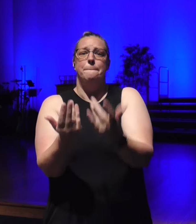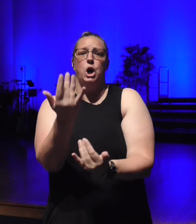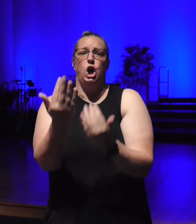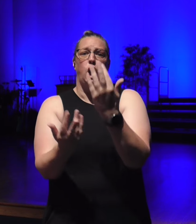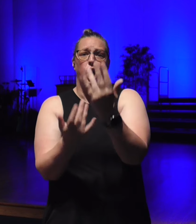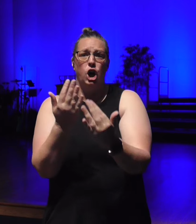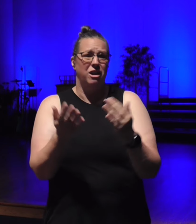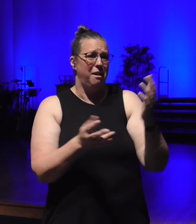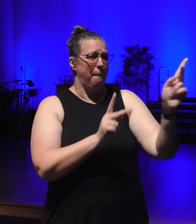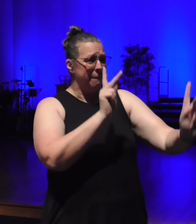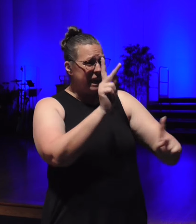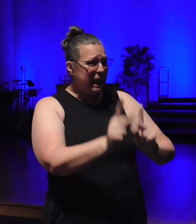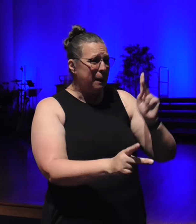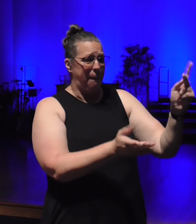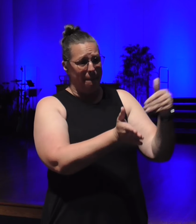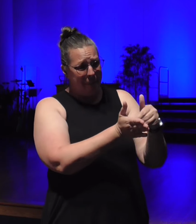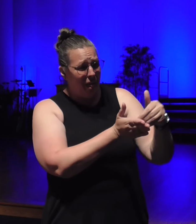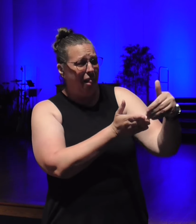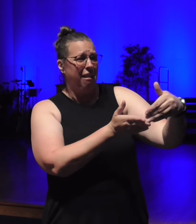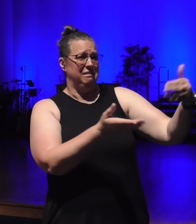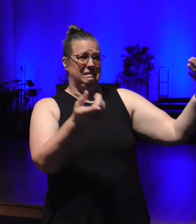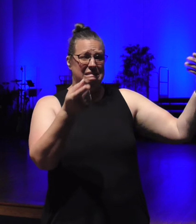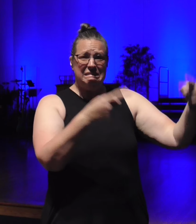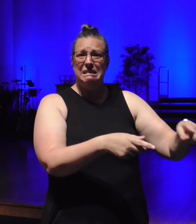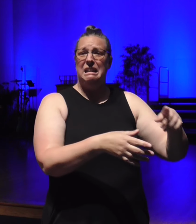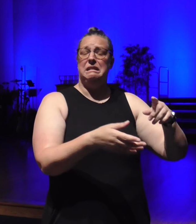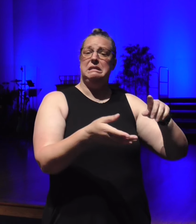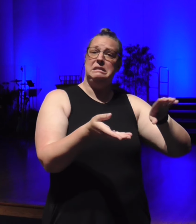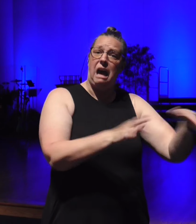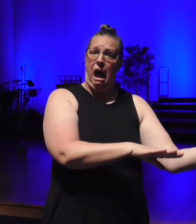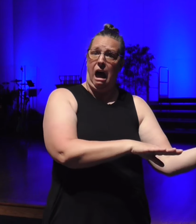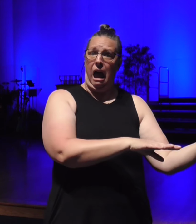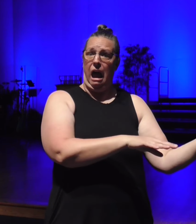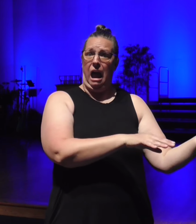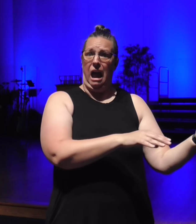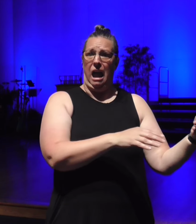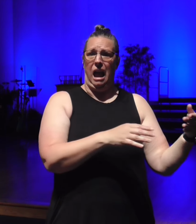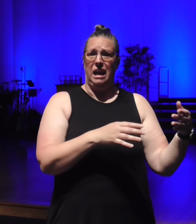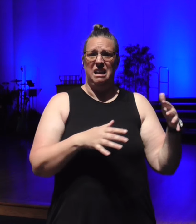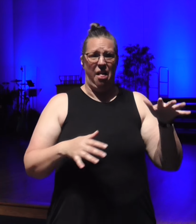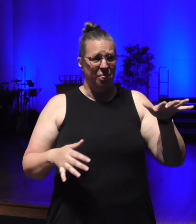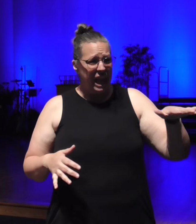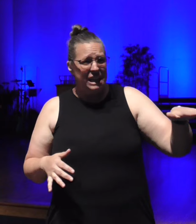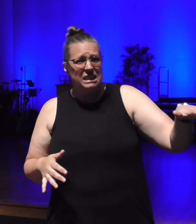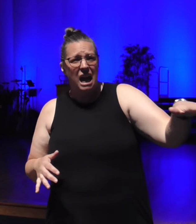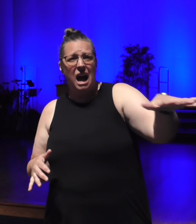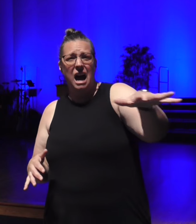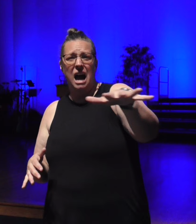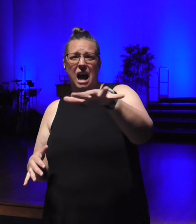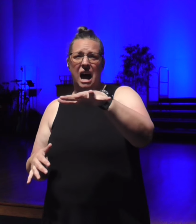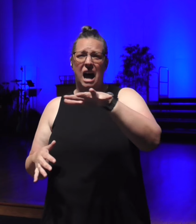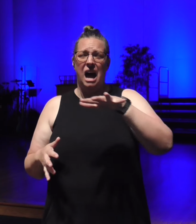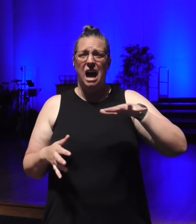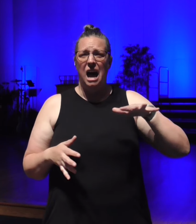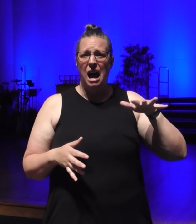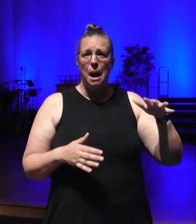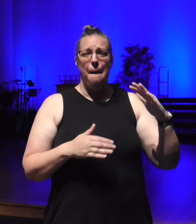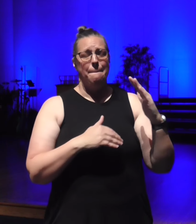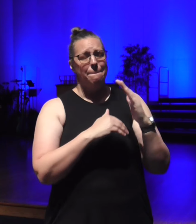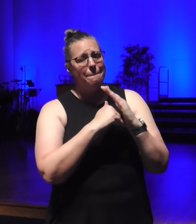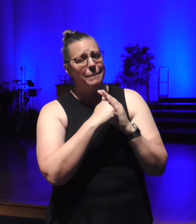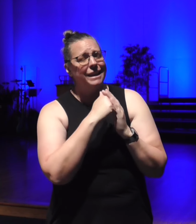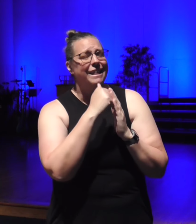at the sword, at the disease that was introduced, a civilization who had built these magnificent pyramids and who